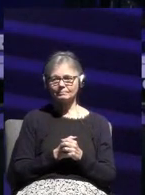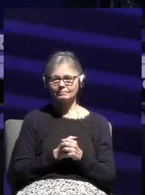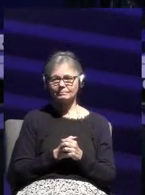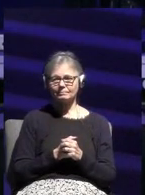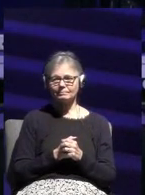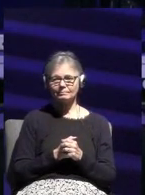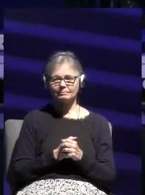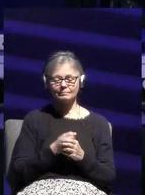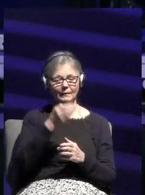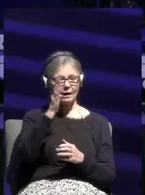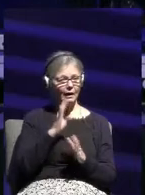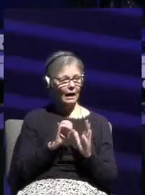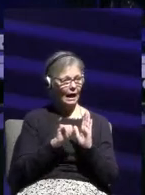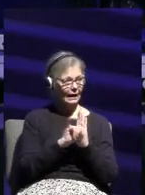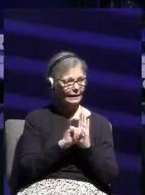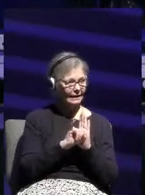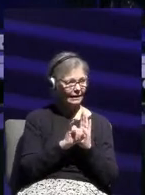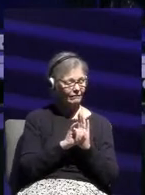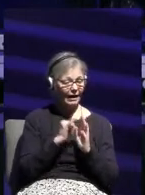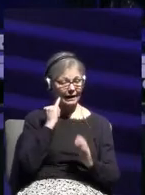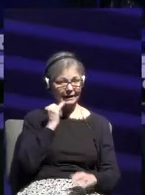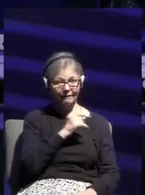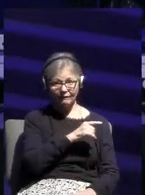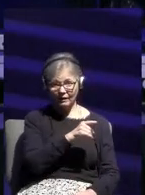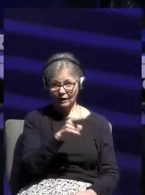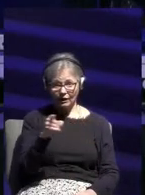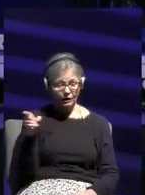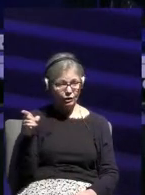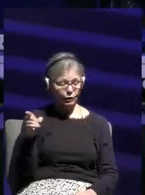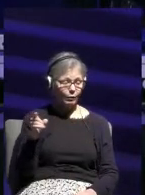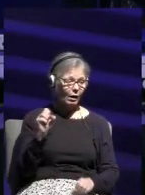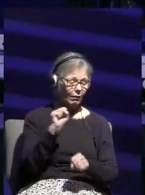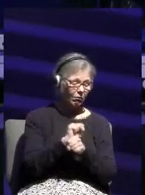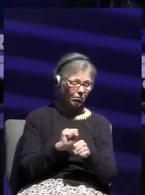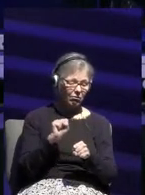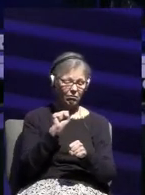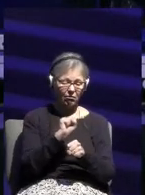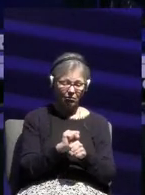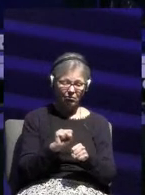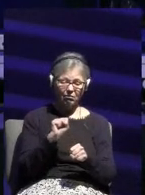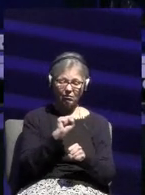he identifies us. He says, those that are laboring